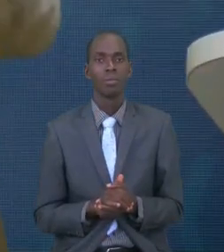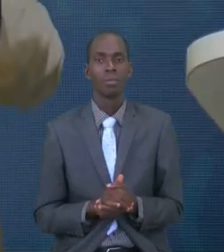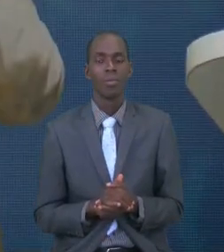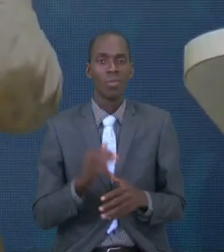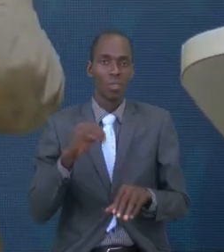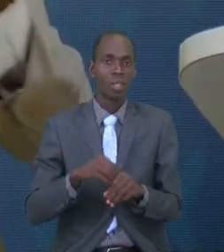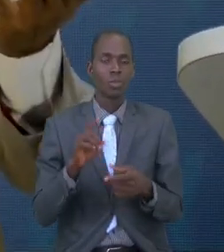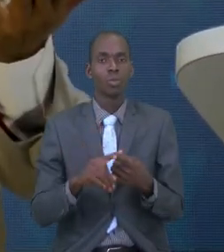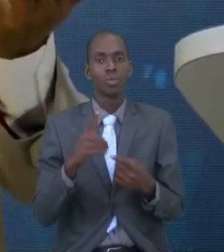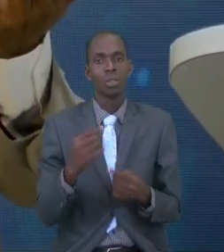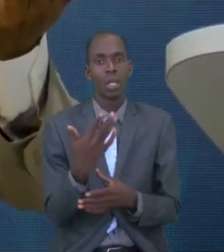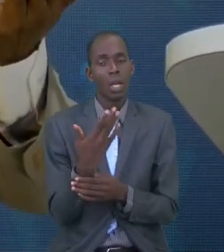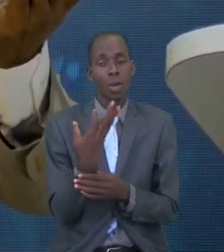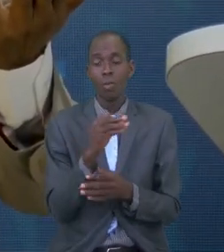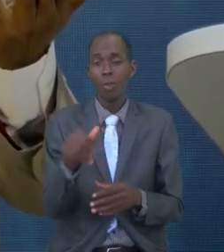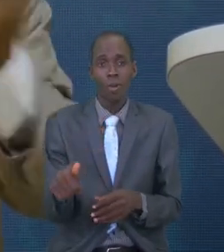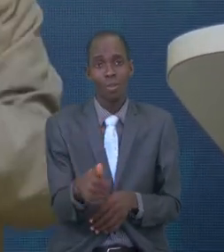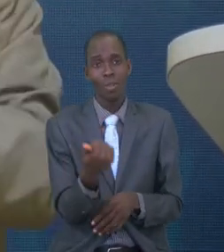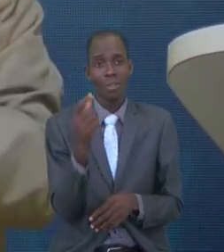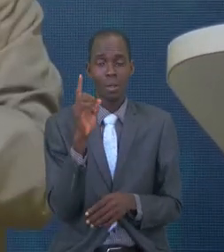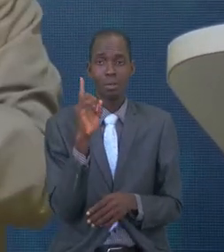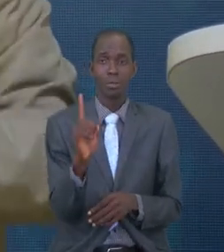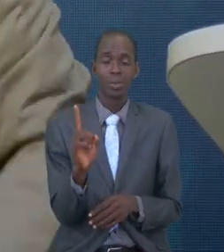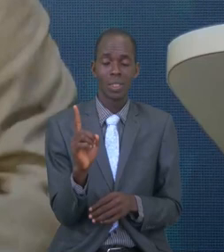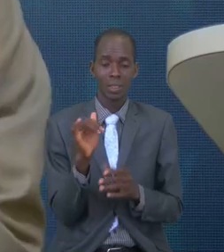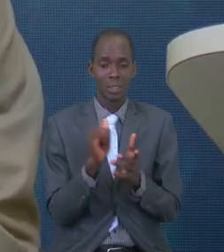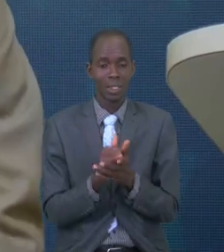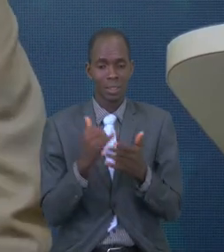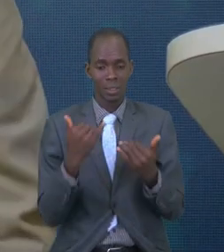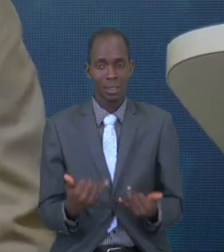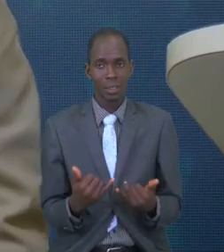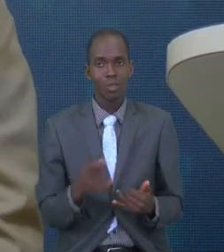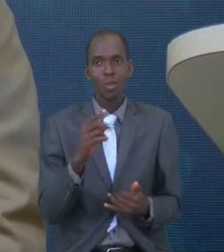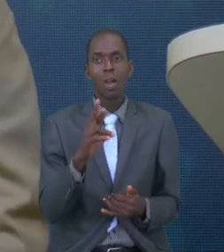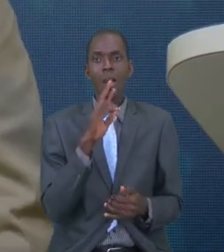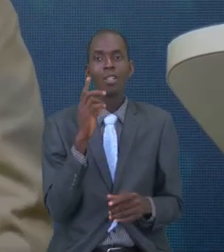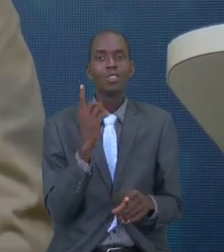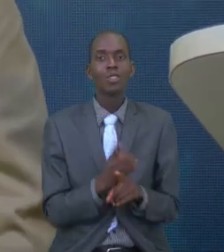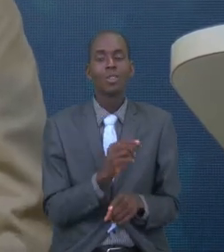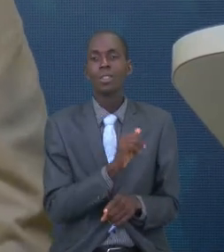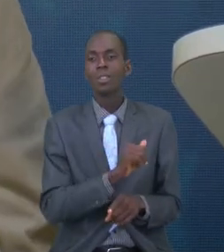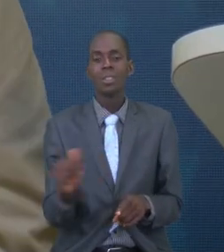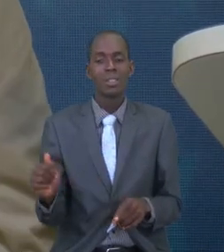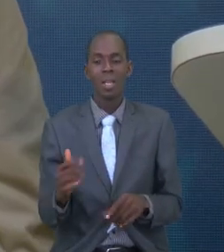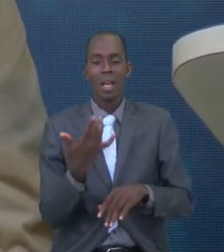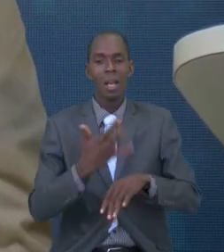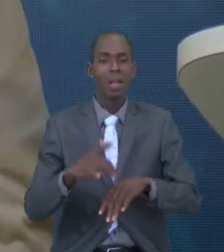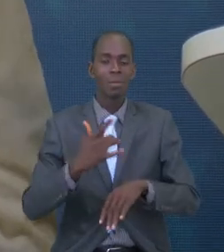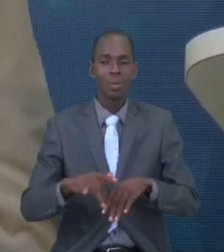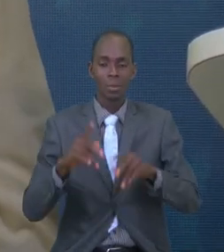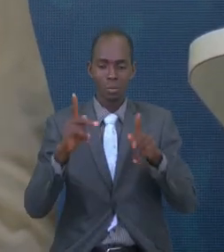into the hands of another one, that now you are just a carcass moving